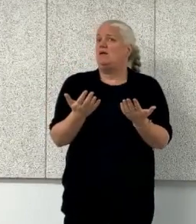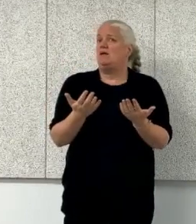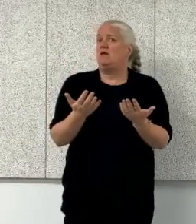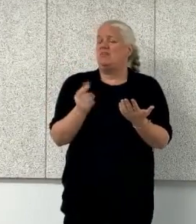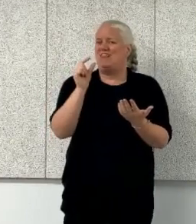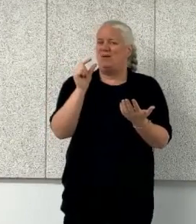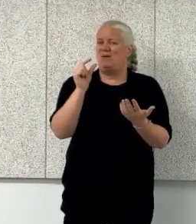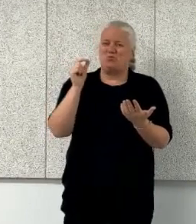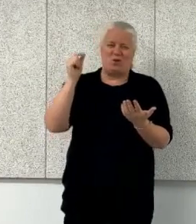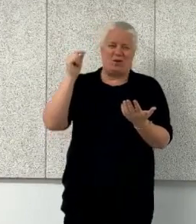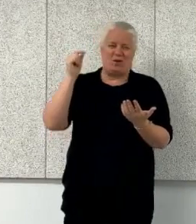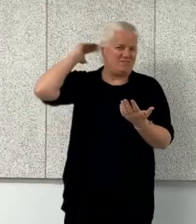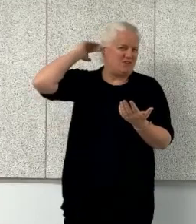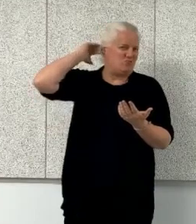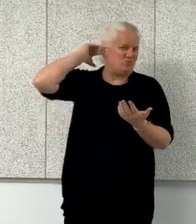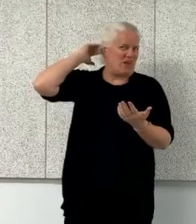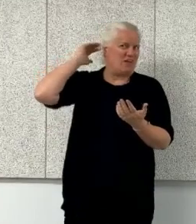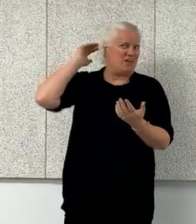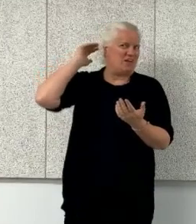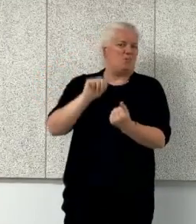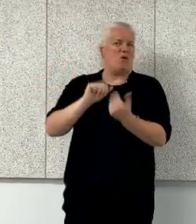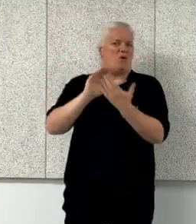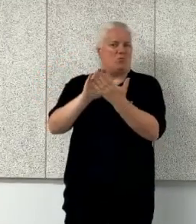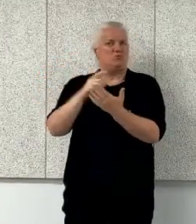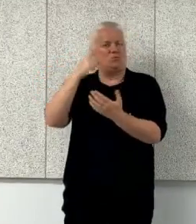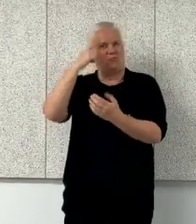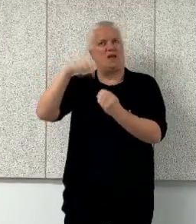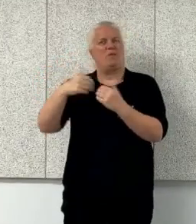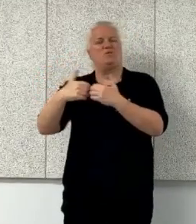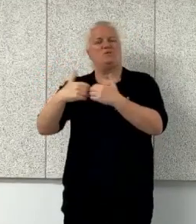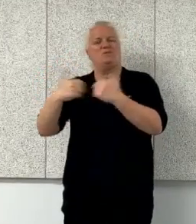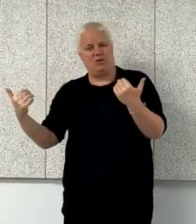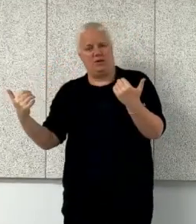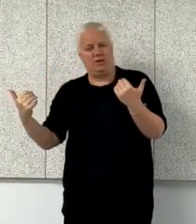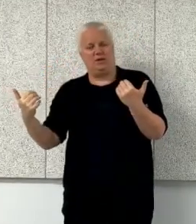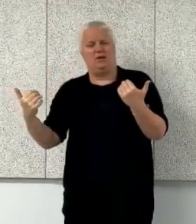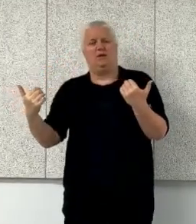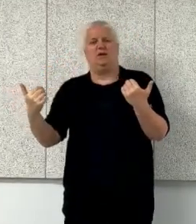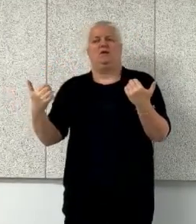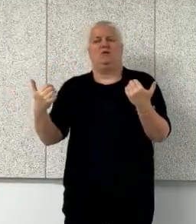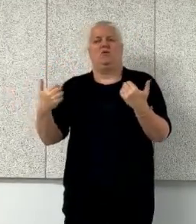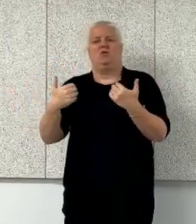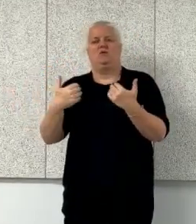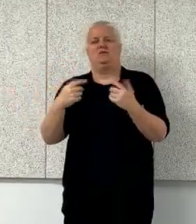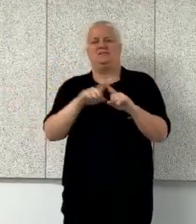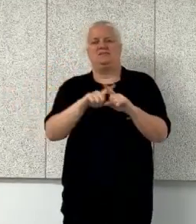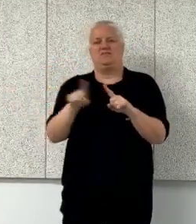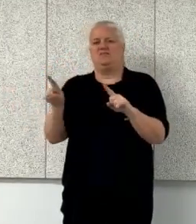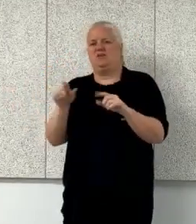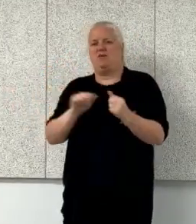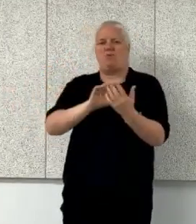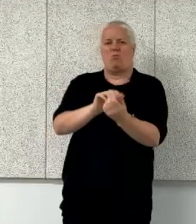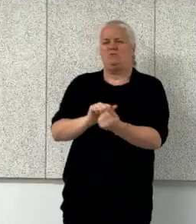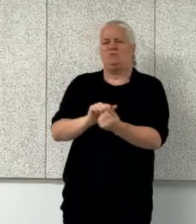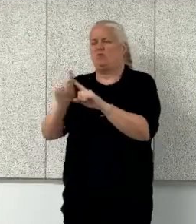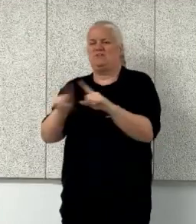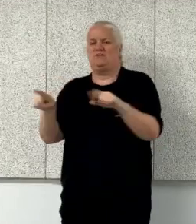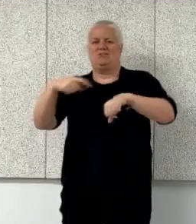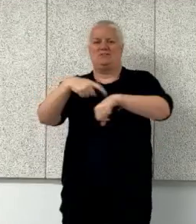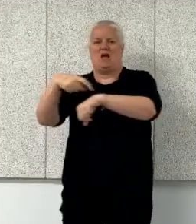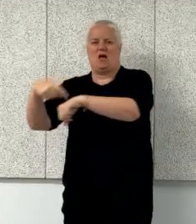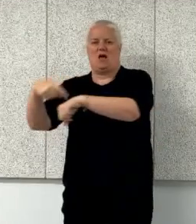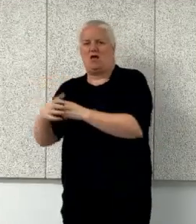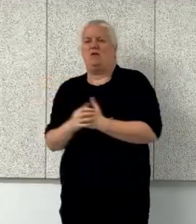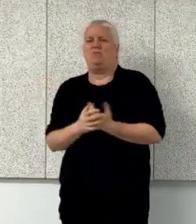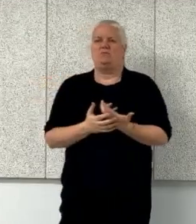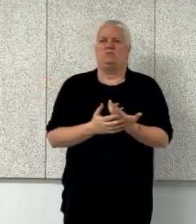ingrained approach to thinking about them at different times and in different ways. So I think that regardless of the size of the organization, it is